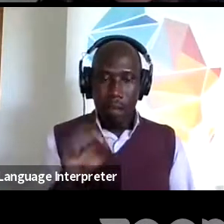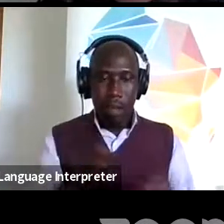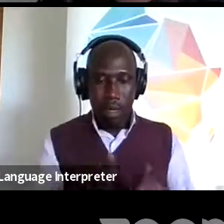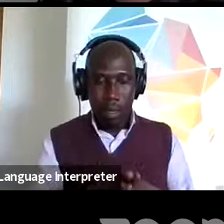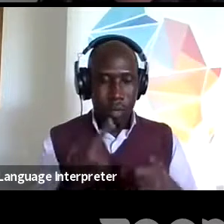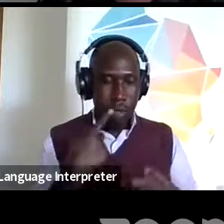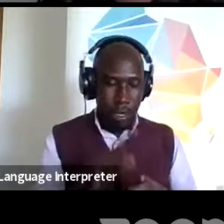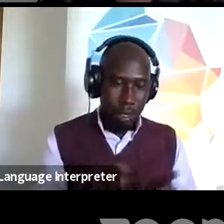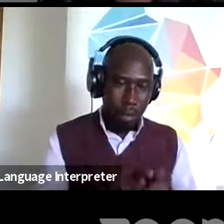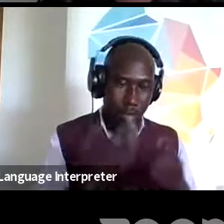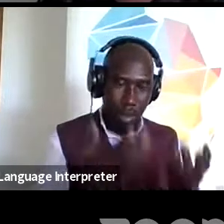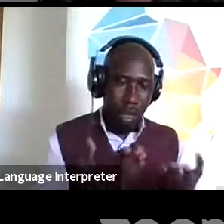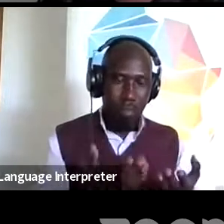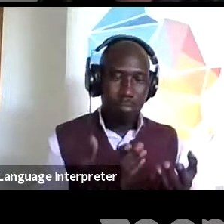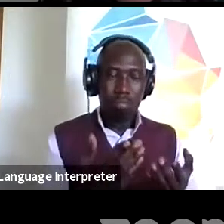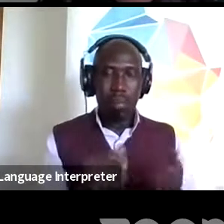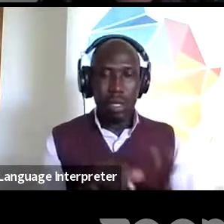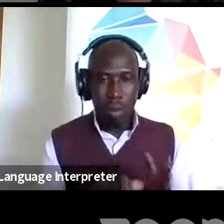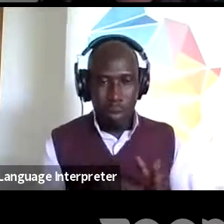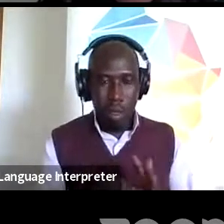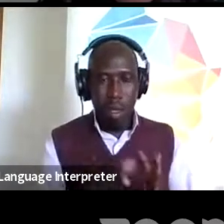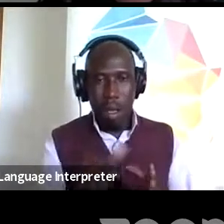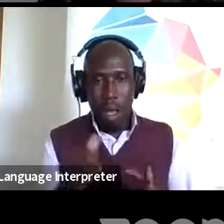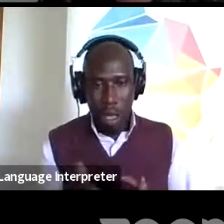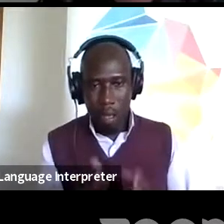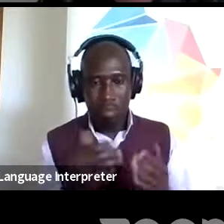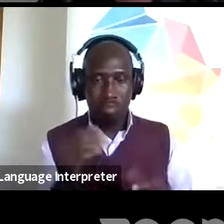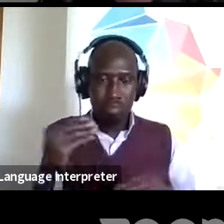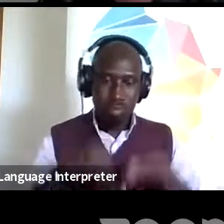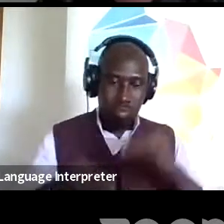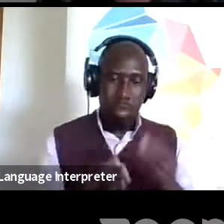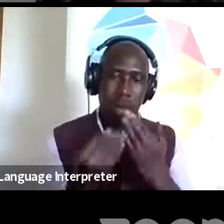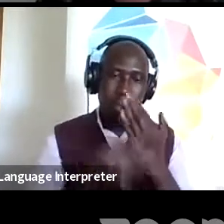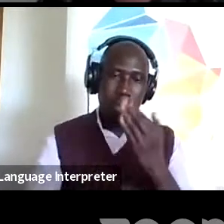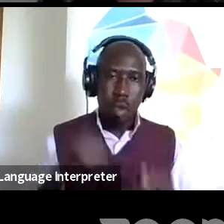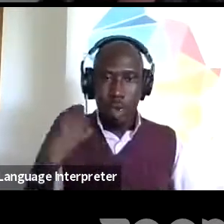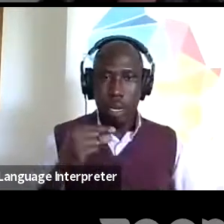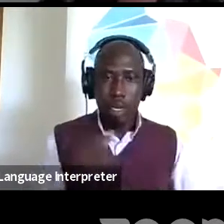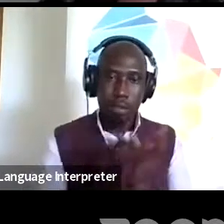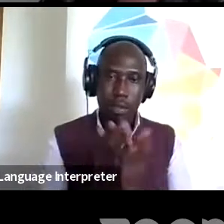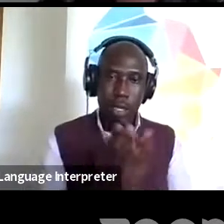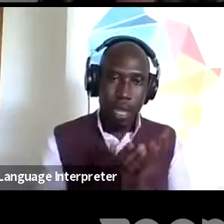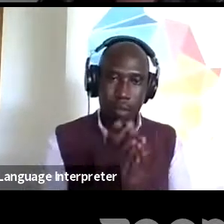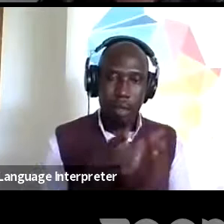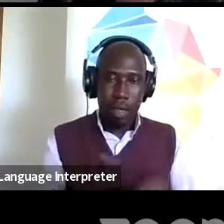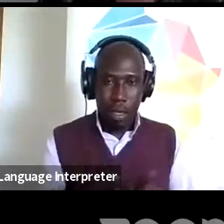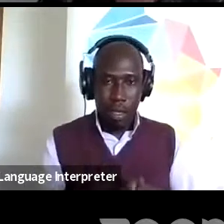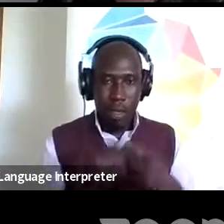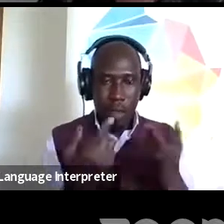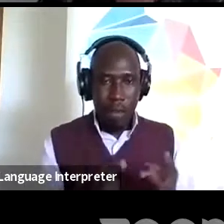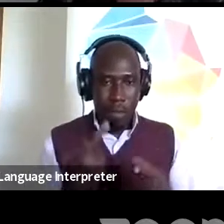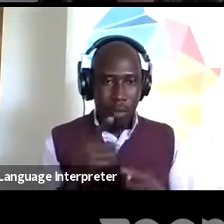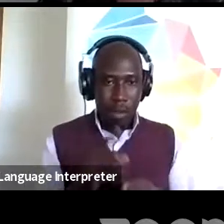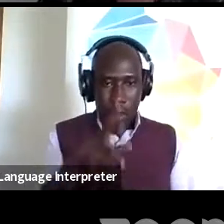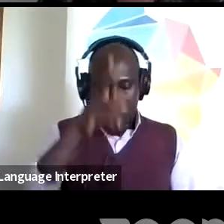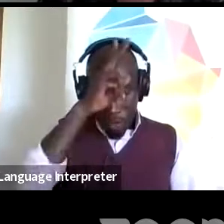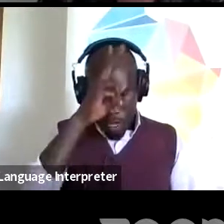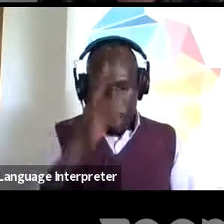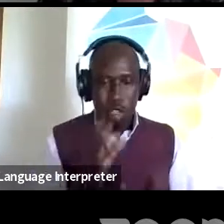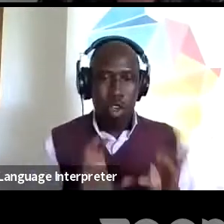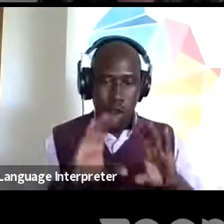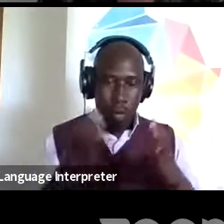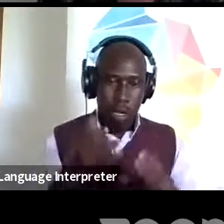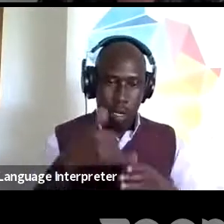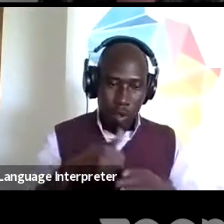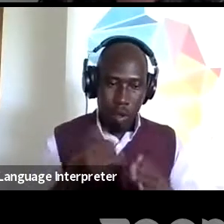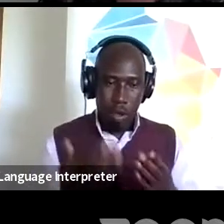are not maintaining base stations, and also that is contributing to poor quality of service. And of course, for the rural and marginalized communities, that